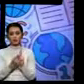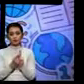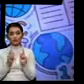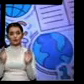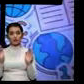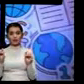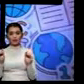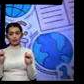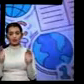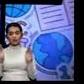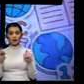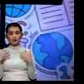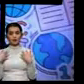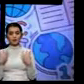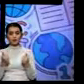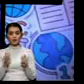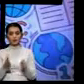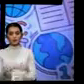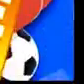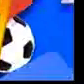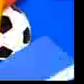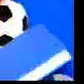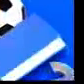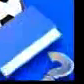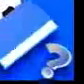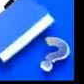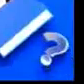ko'rishguncha xayrlashamiz. Xayr, salomat bo'ling.